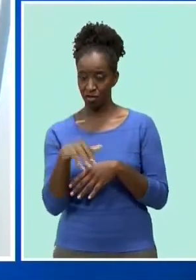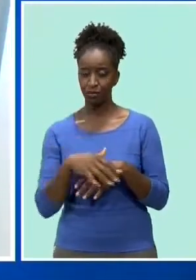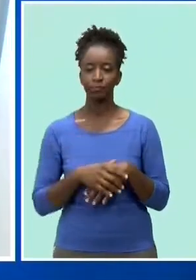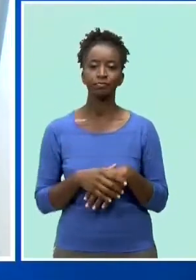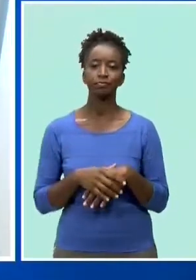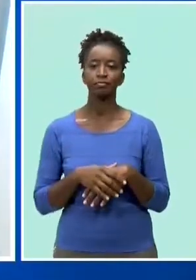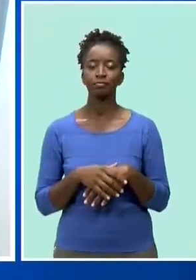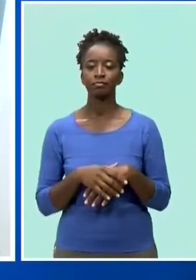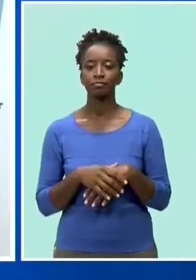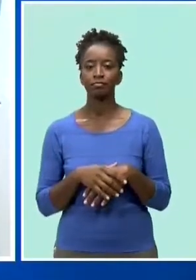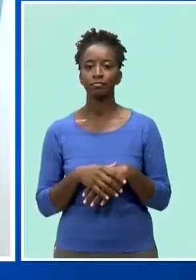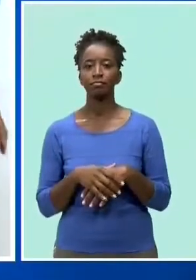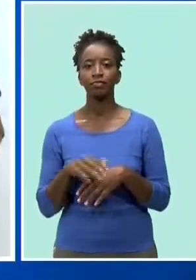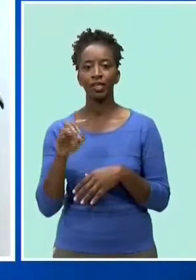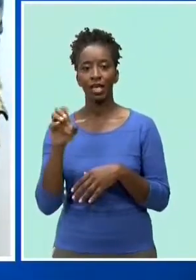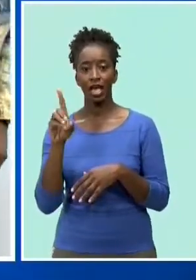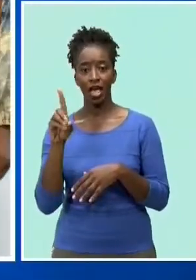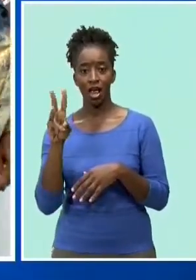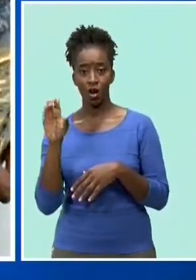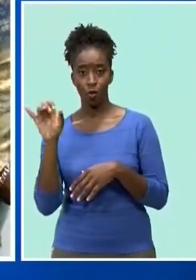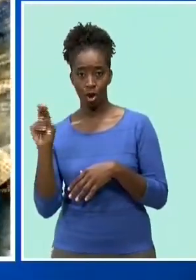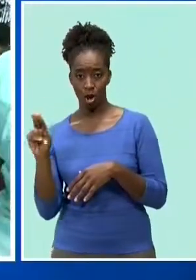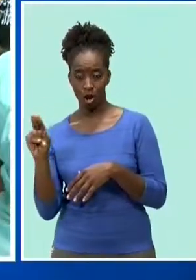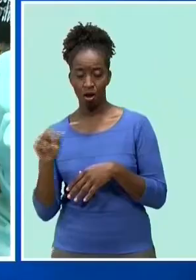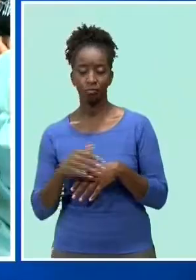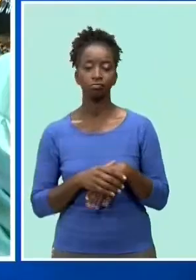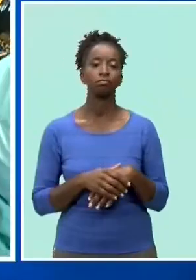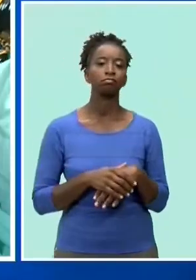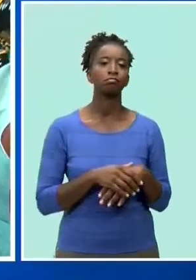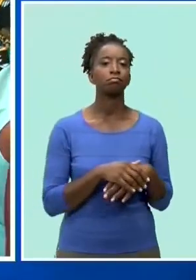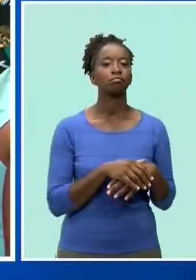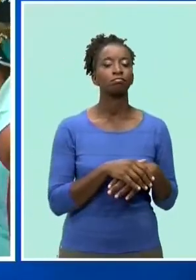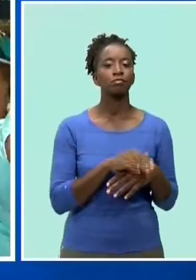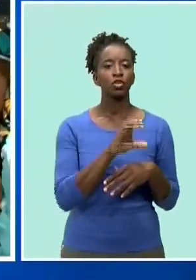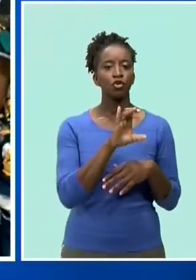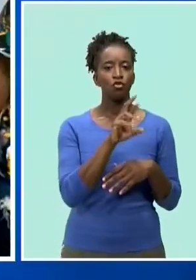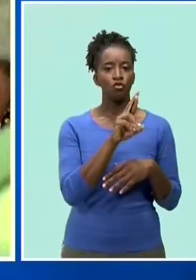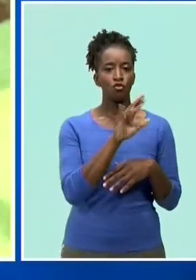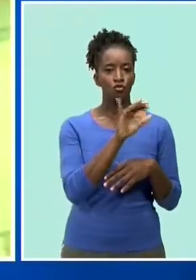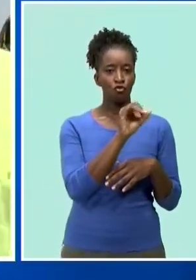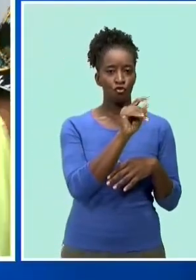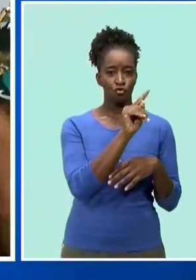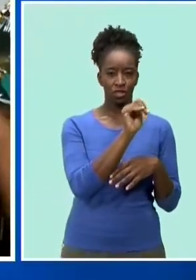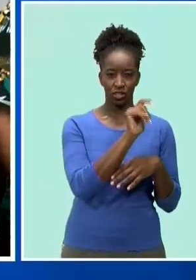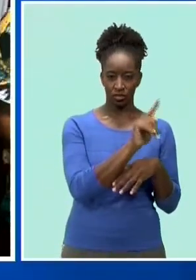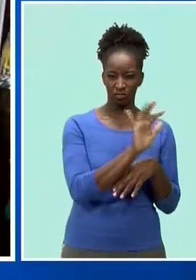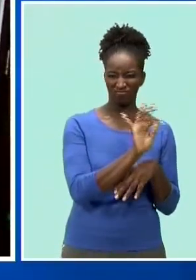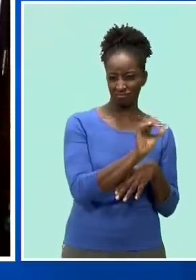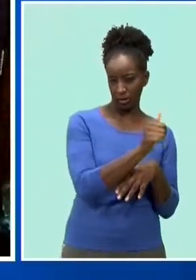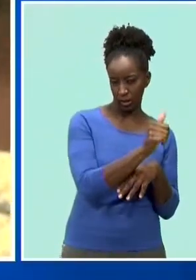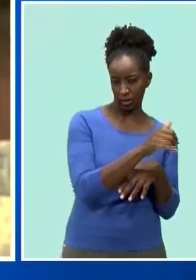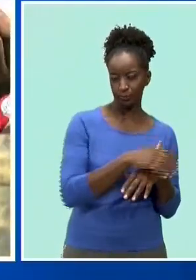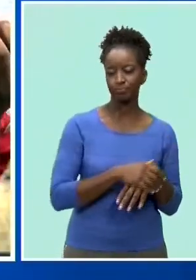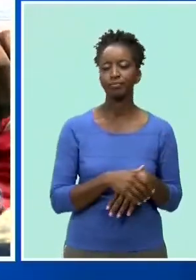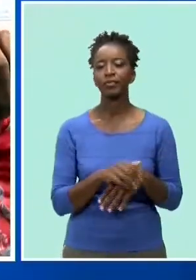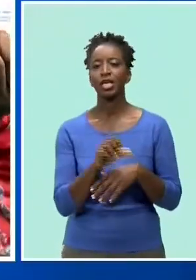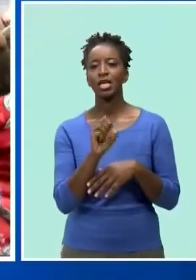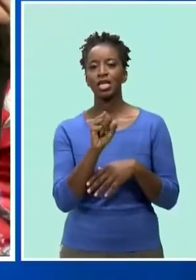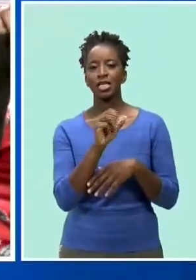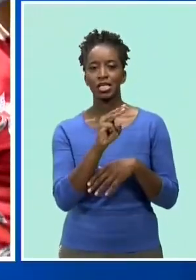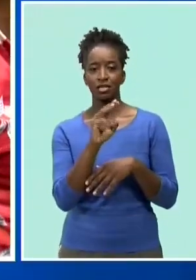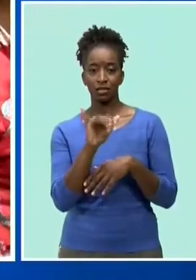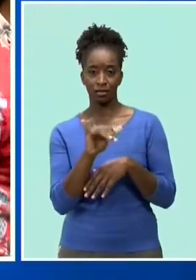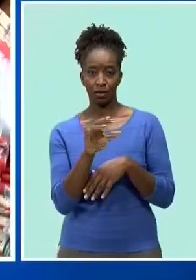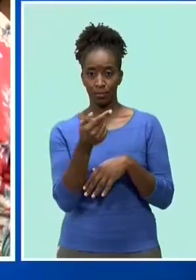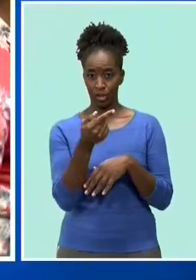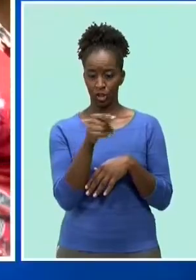the 2017 runner-up Edwin Yearwood. Perennial finalist Crystal Cummins Beckles Holder rounds out the first half. Miss Sammy G starts the show in the second